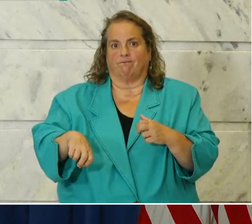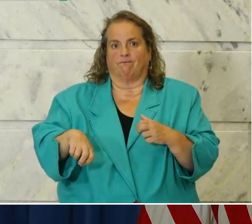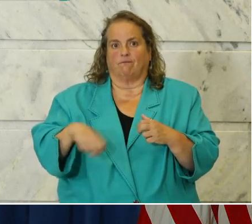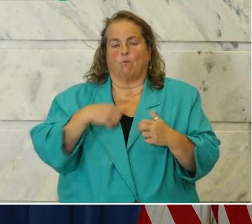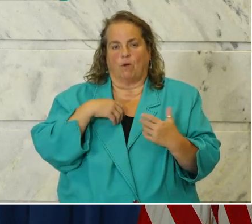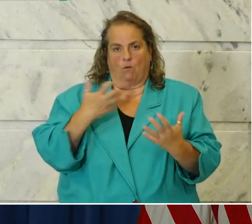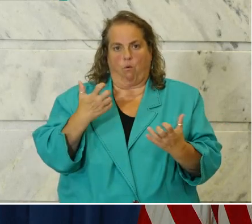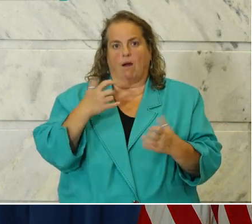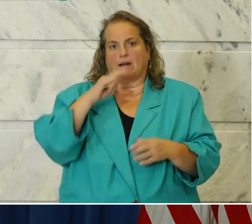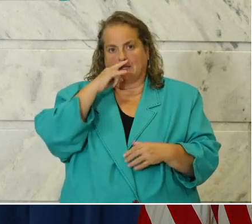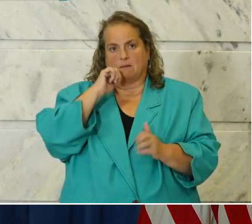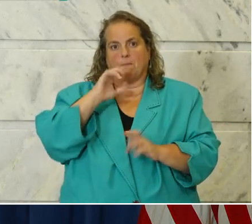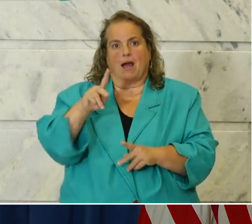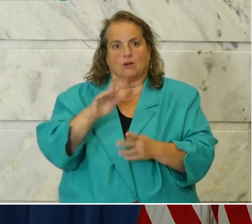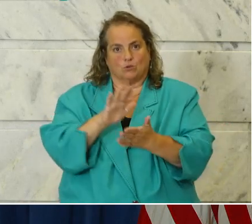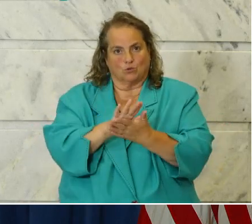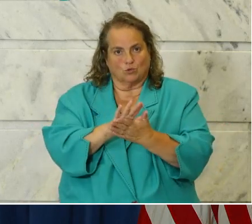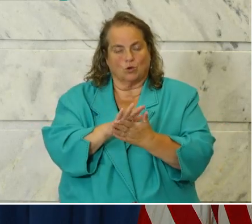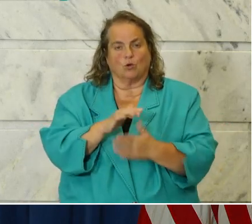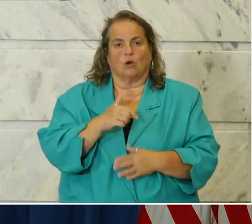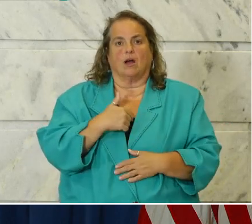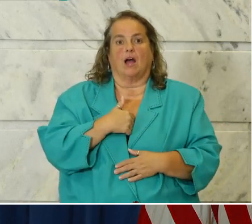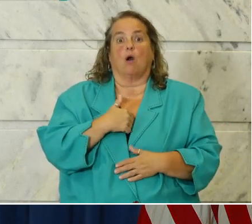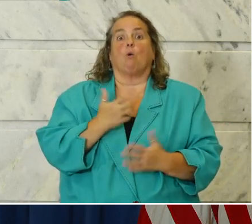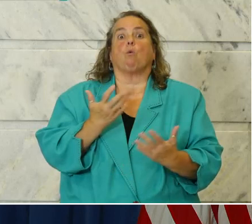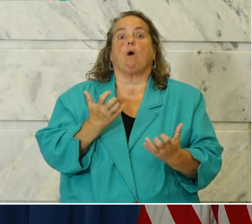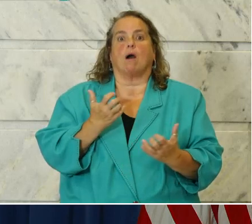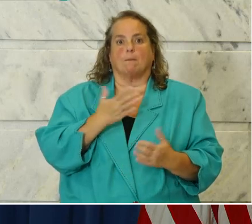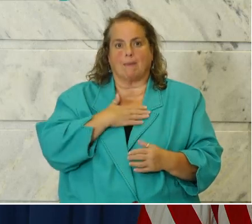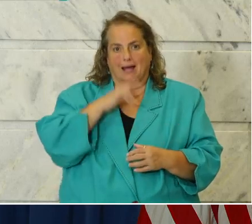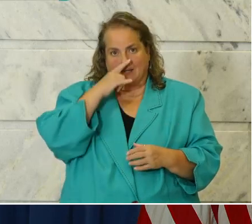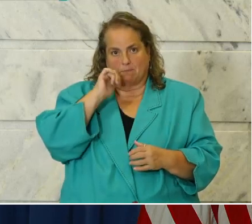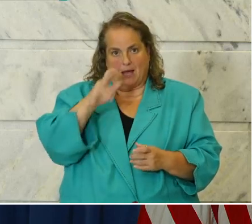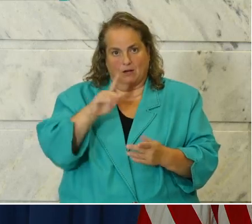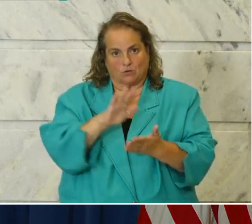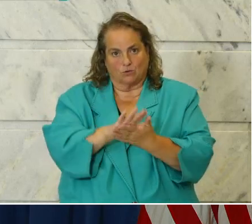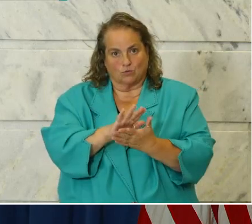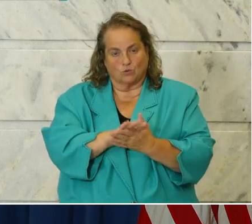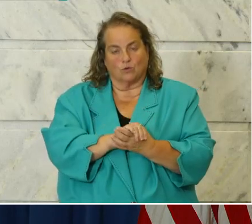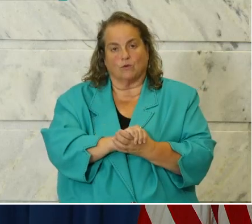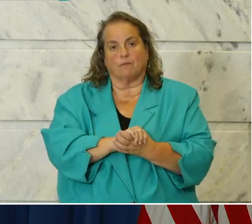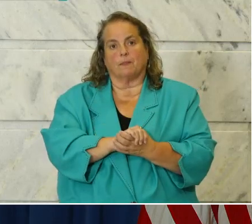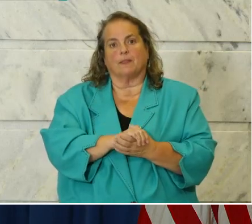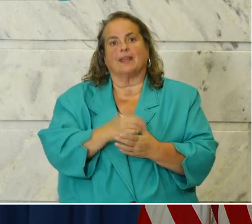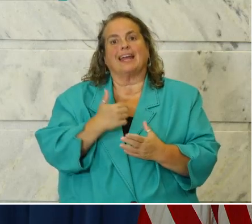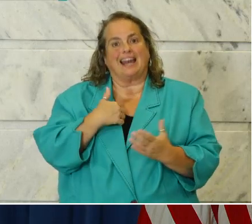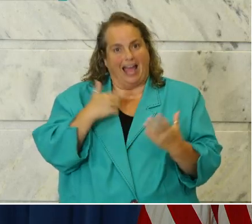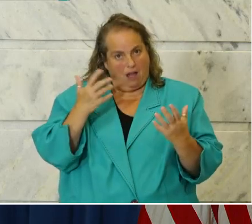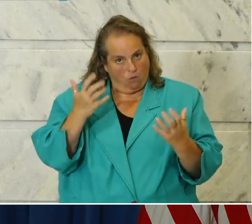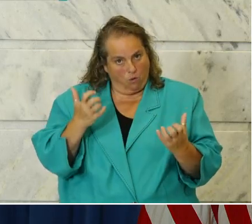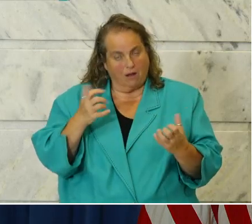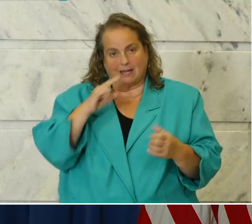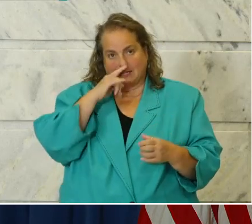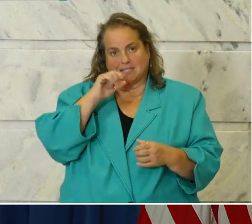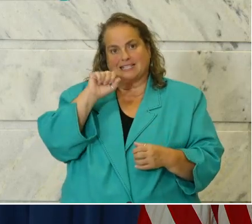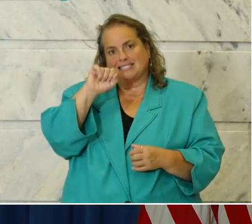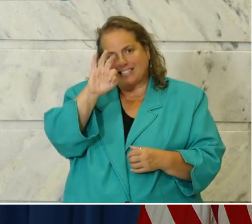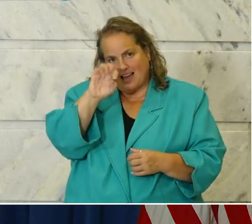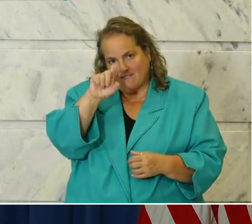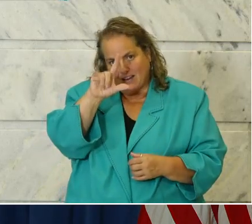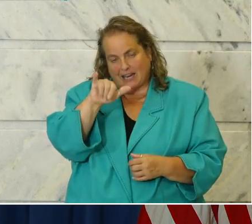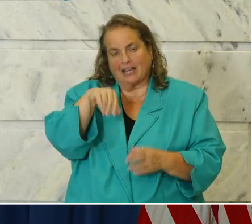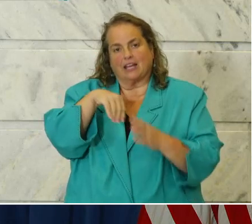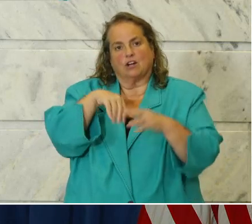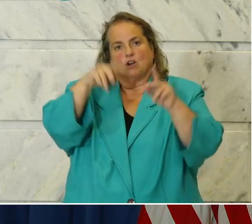kids back in school. I desperately want to get my kids back in school, and I am for getting our kids safely back into